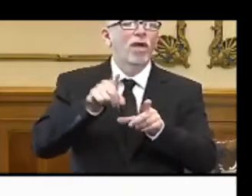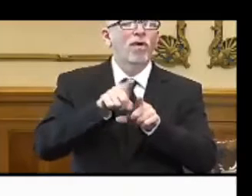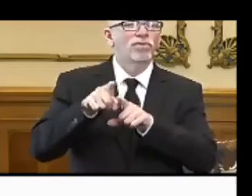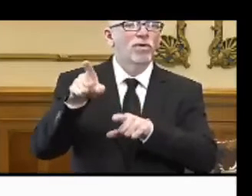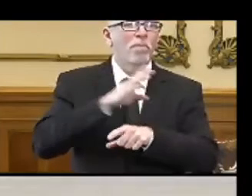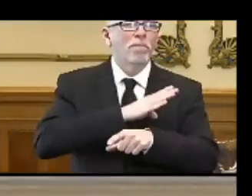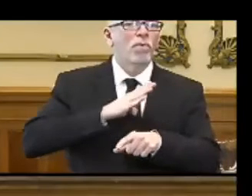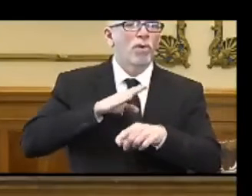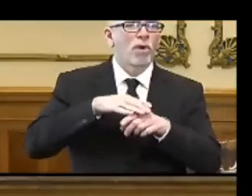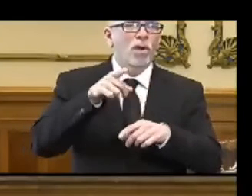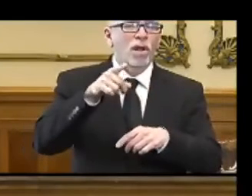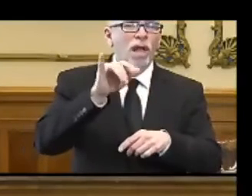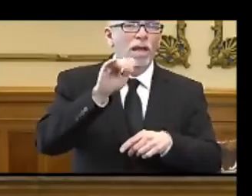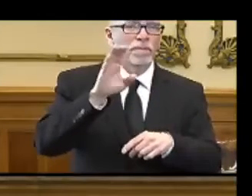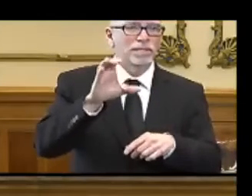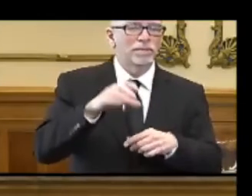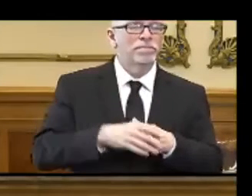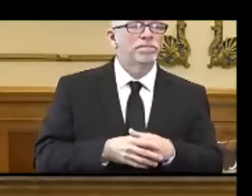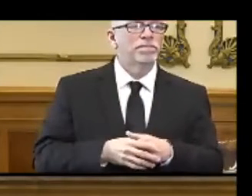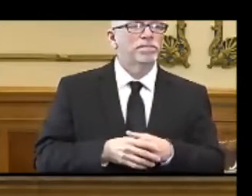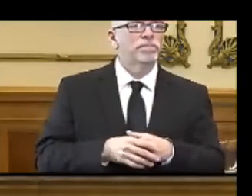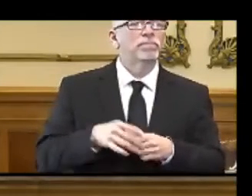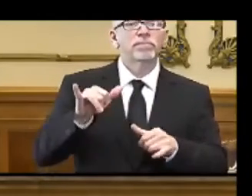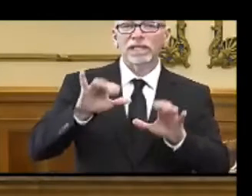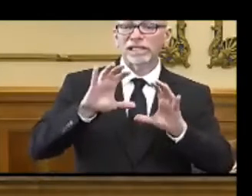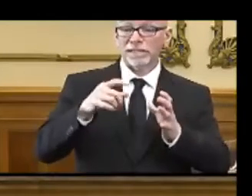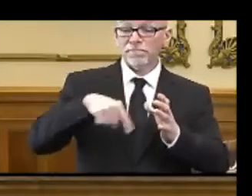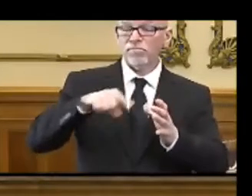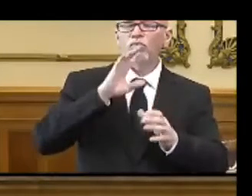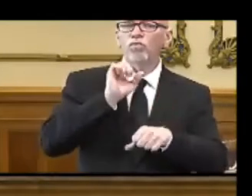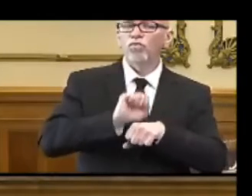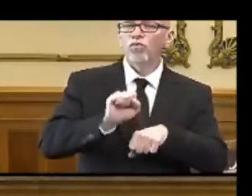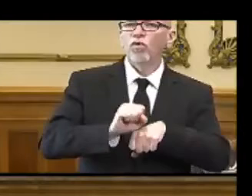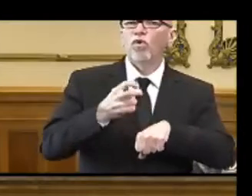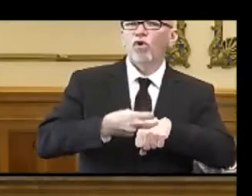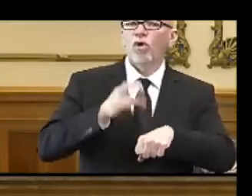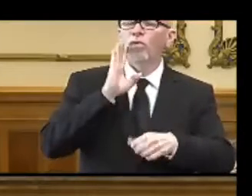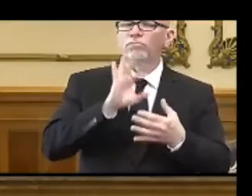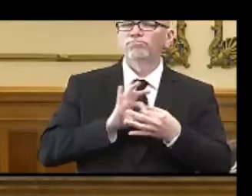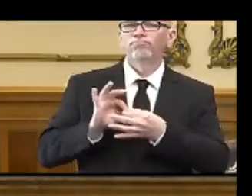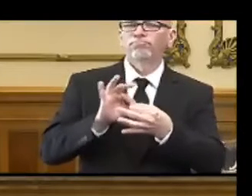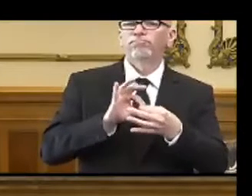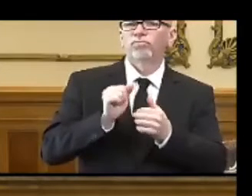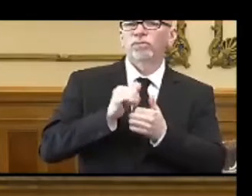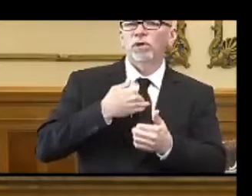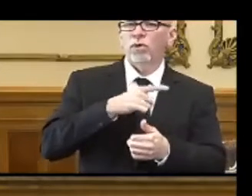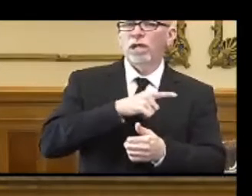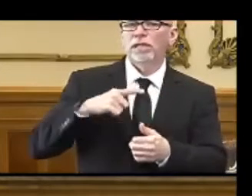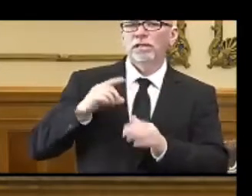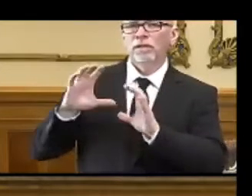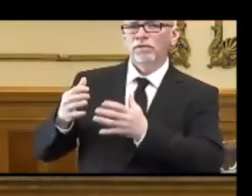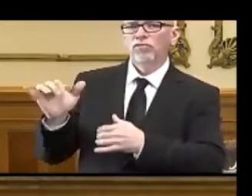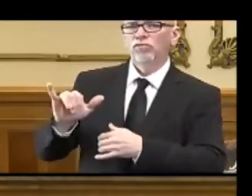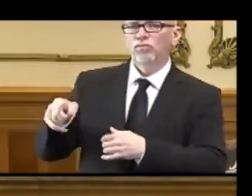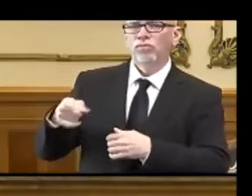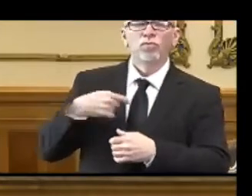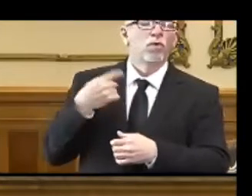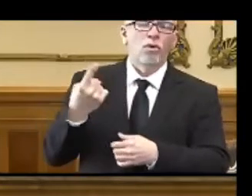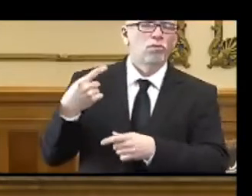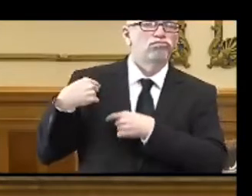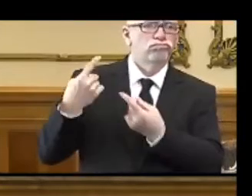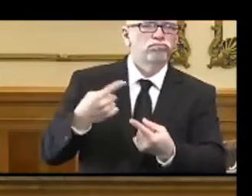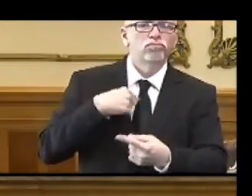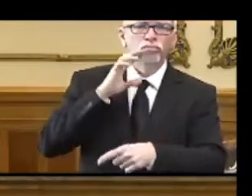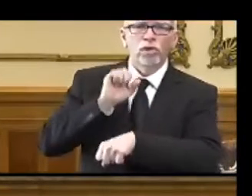IEDC. This team will work hard and we will continue in unison with our legislative leaders, as we always have. We will